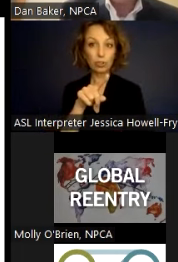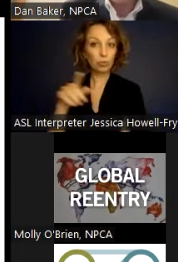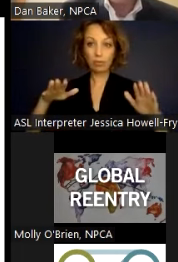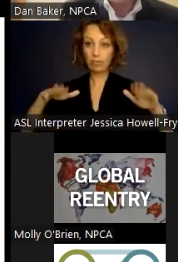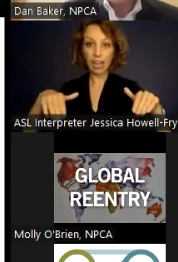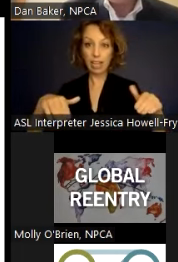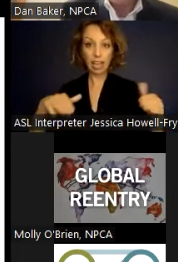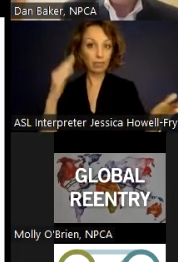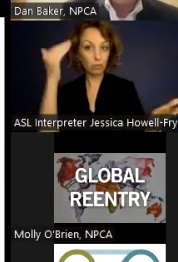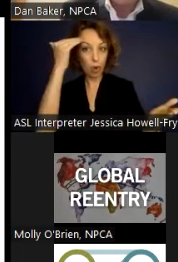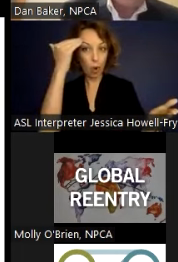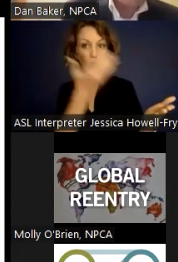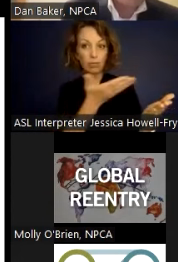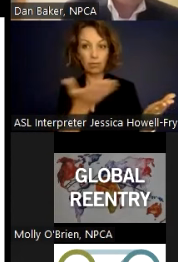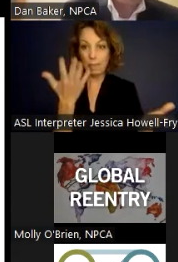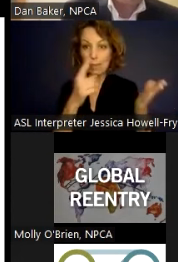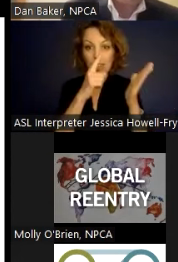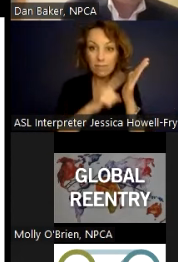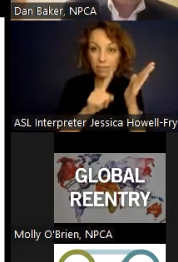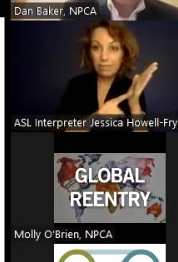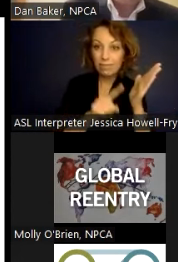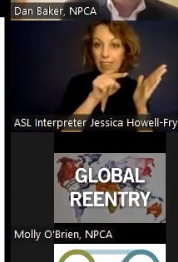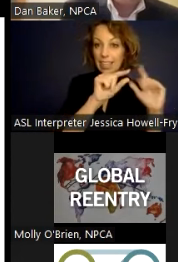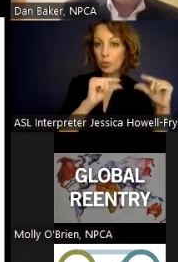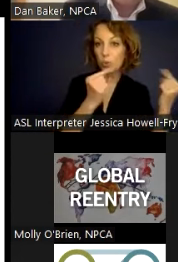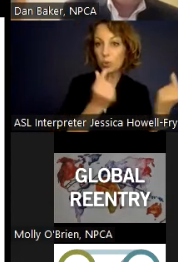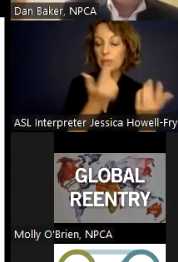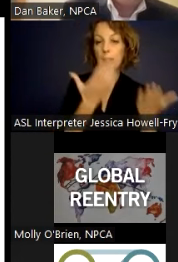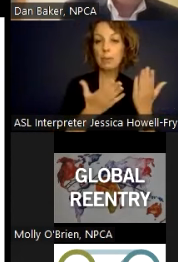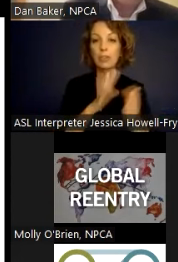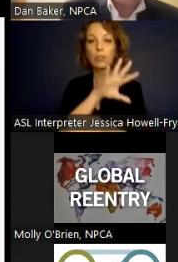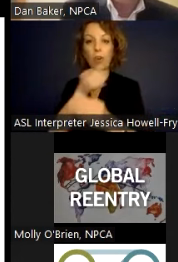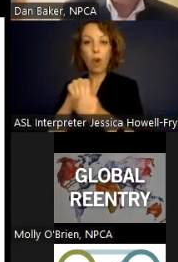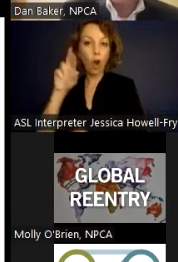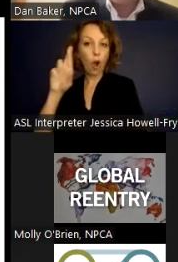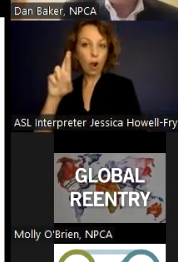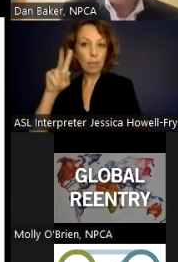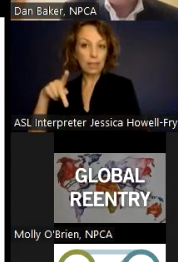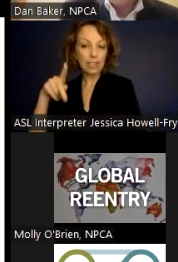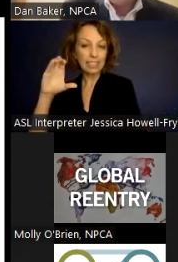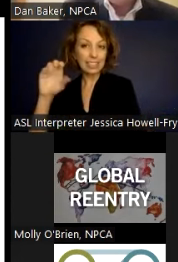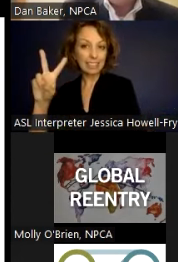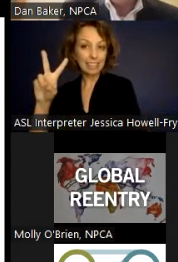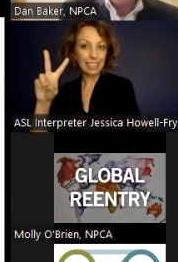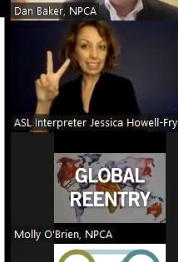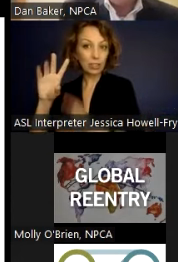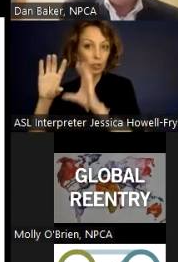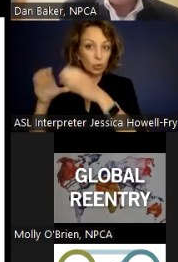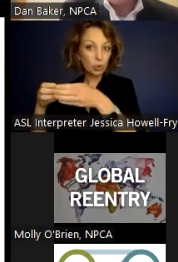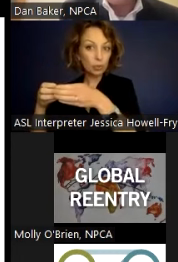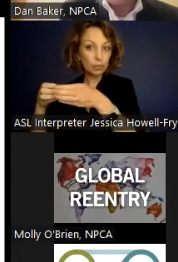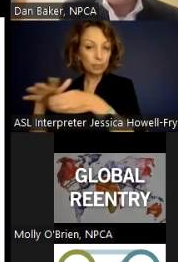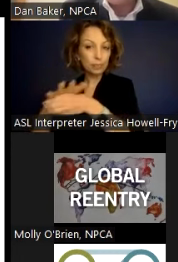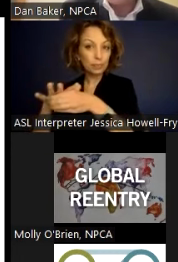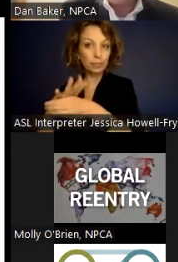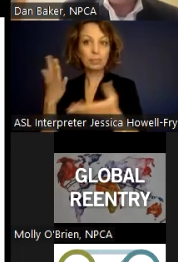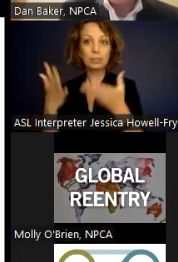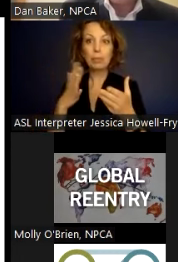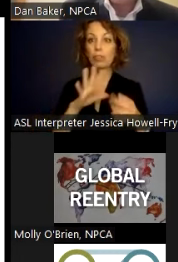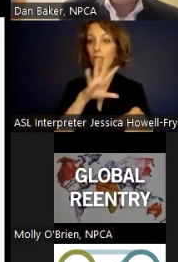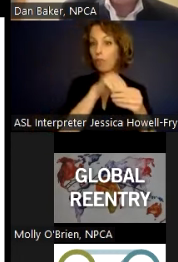groups. Maybe you're involved in your local RPCV chapter and where you live. Maybe you're involved in your country of